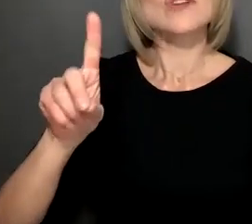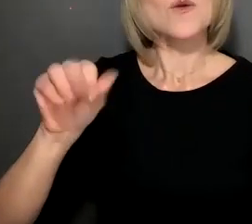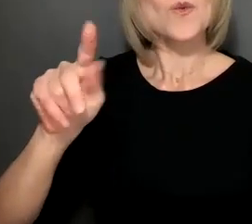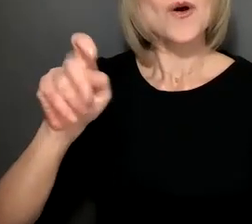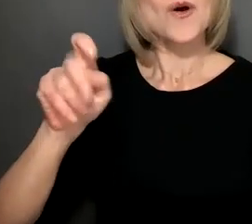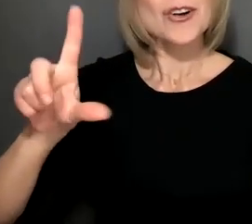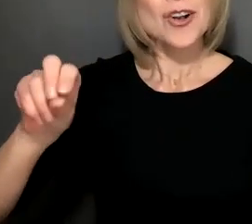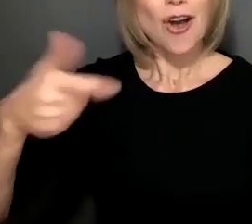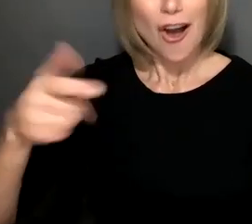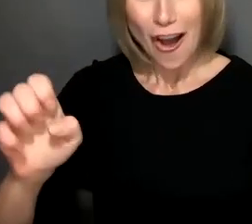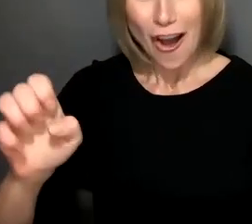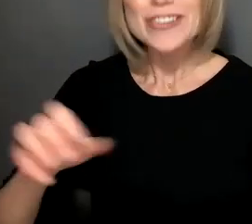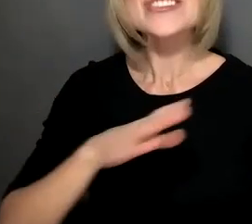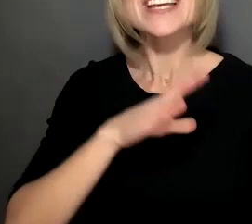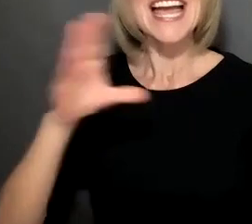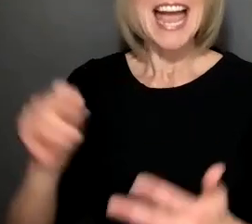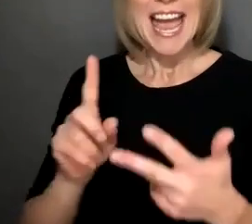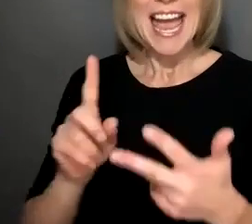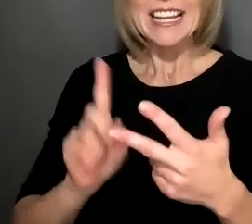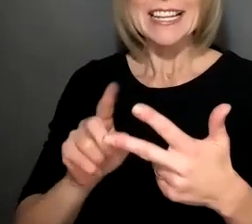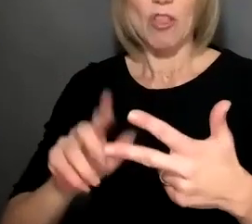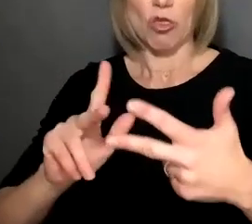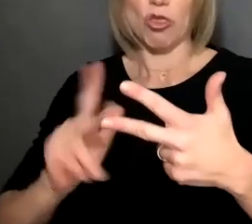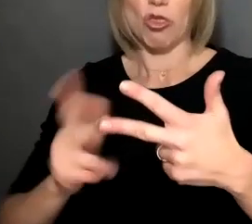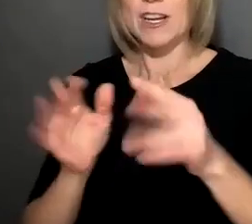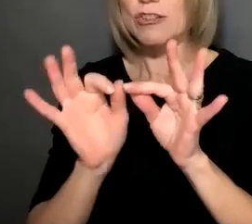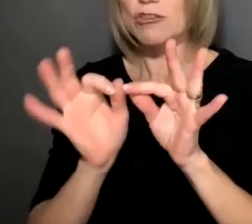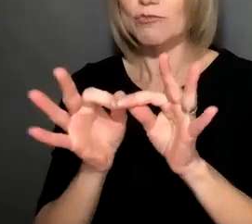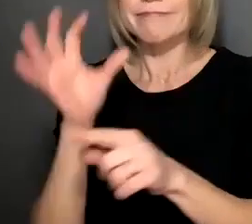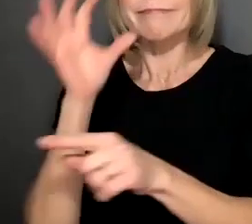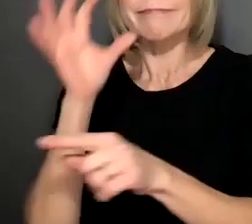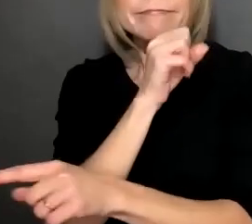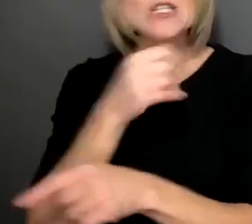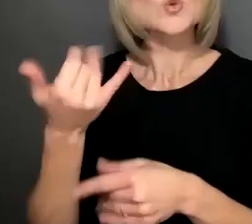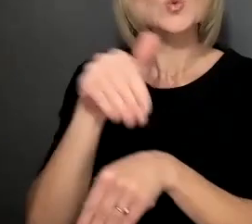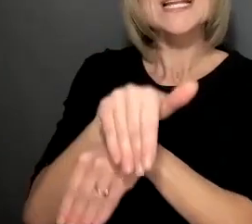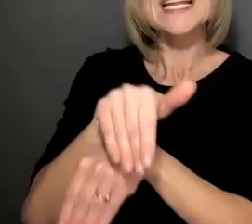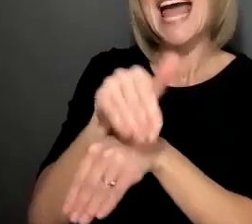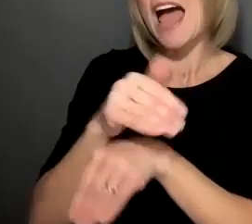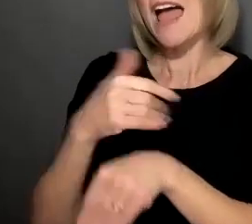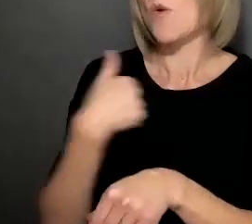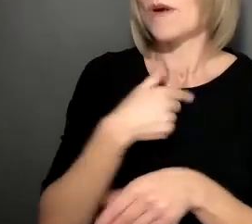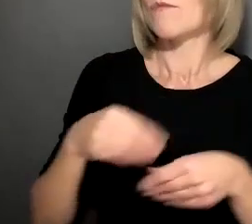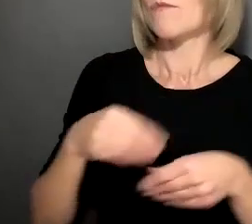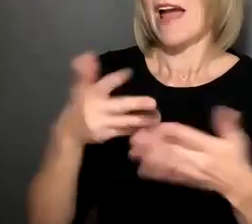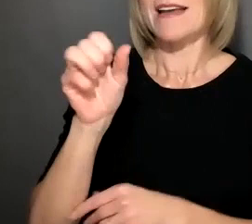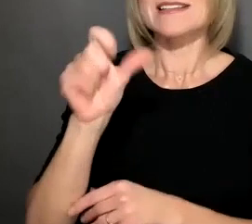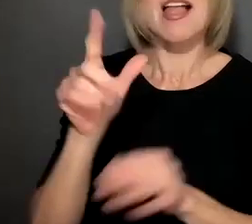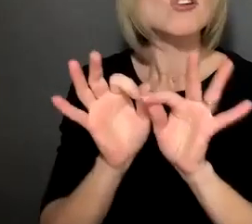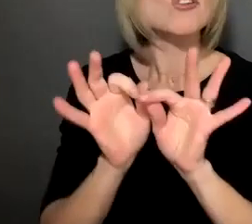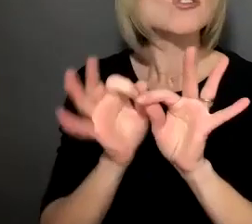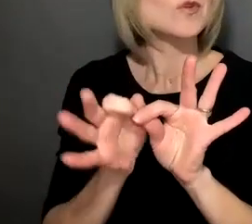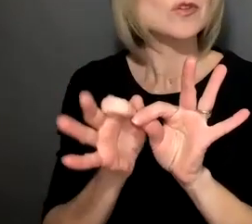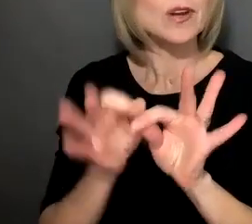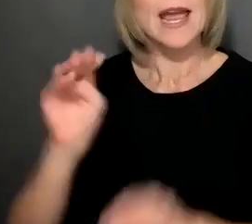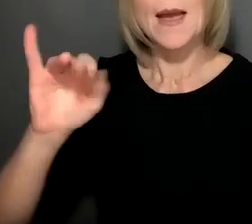are providing sign language interpretation. MJ Grant is our ASL interpreter. She's an instructor and